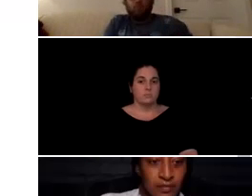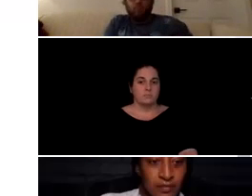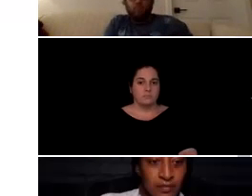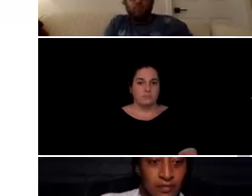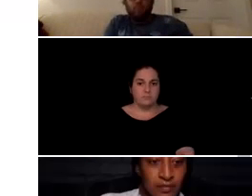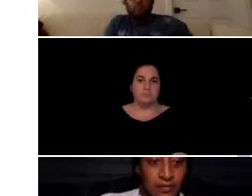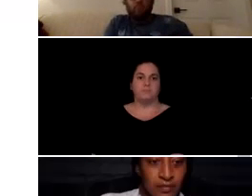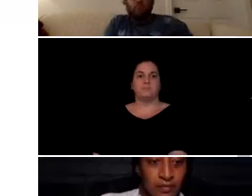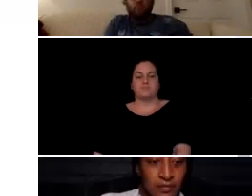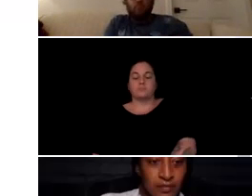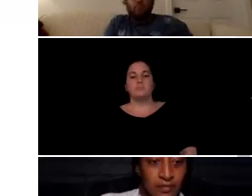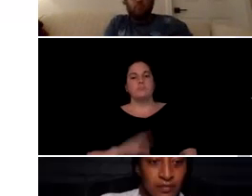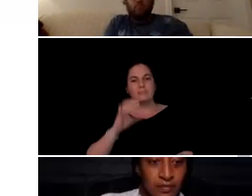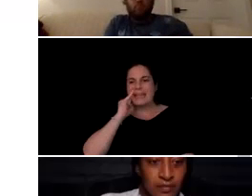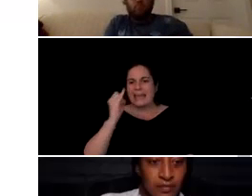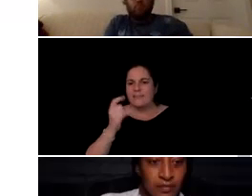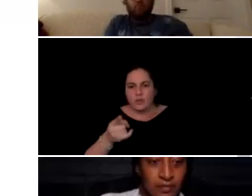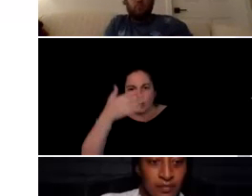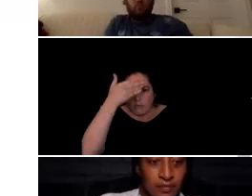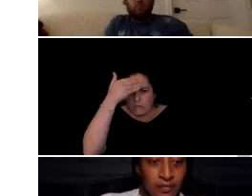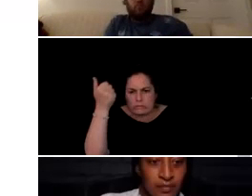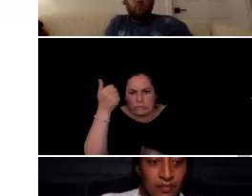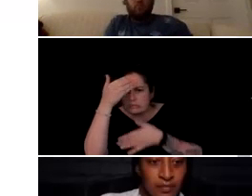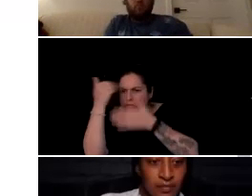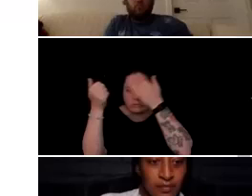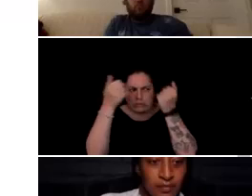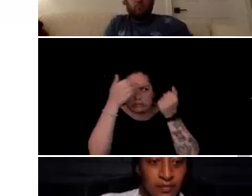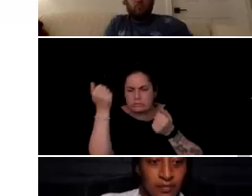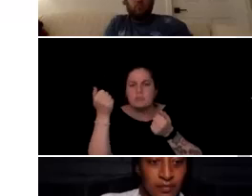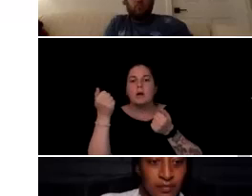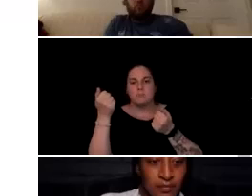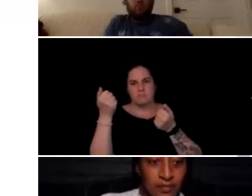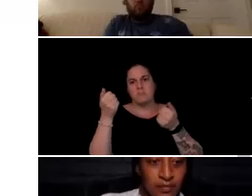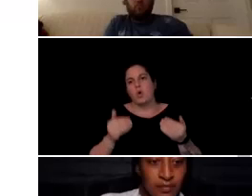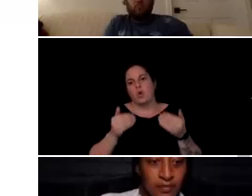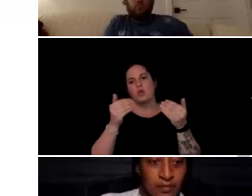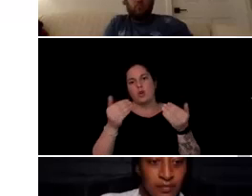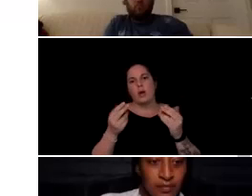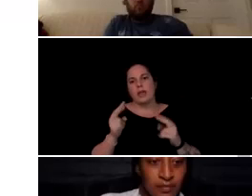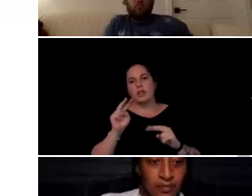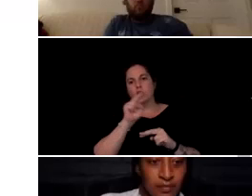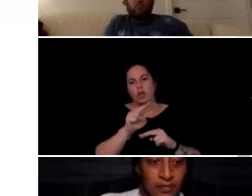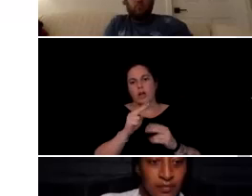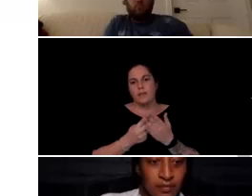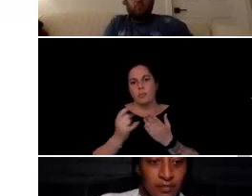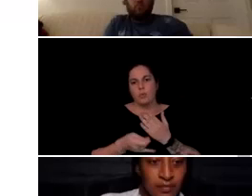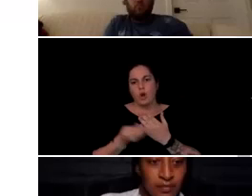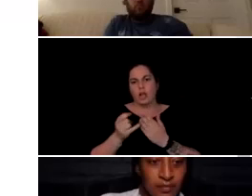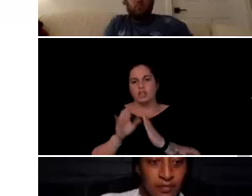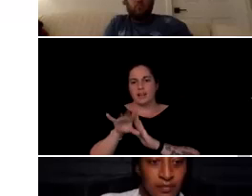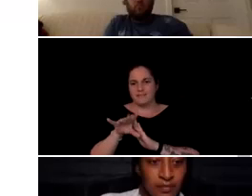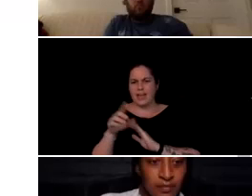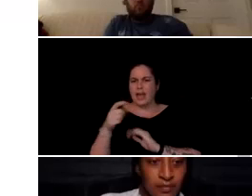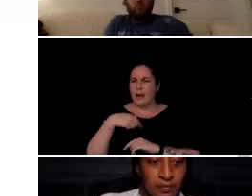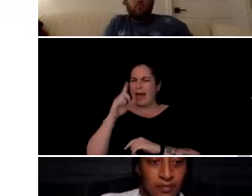All right. If you forget any of this, don't hesitate to go and take a look at that project video. I think I did a pretty thorough